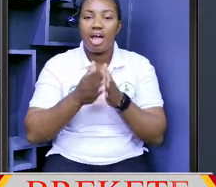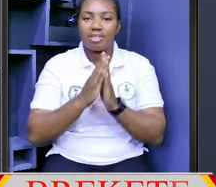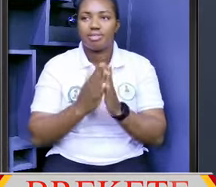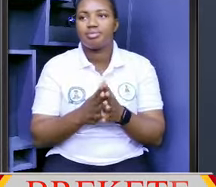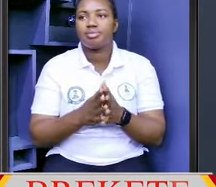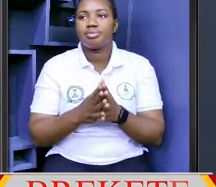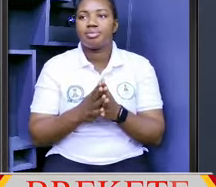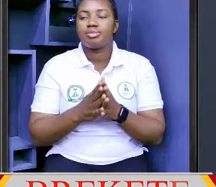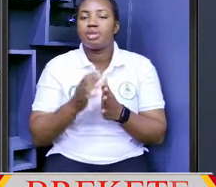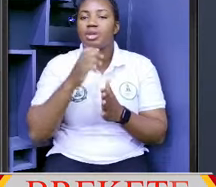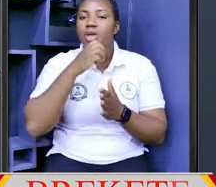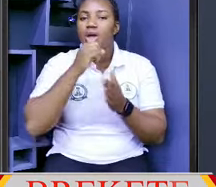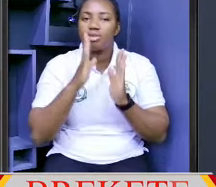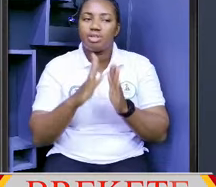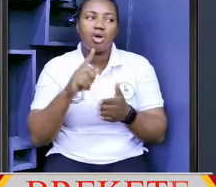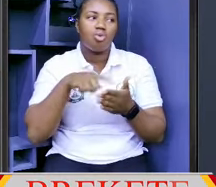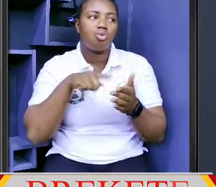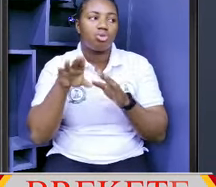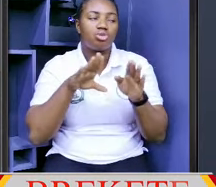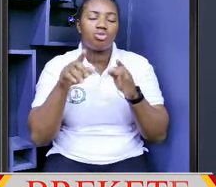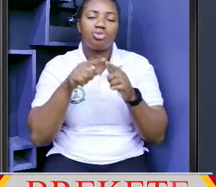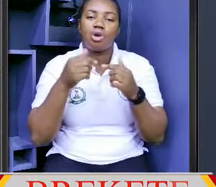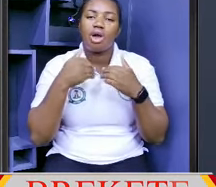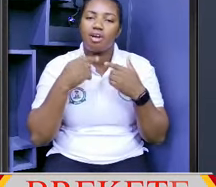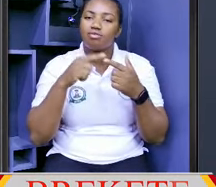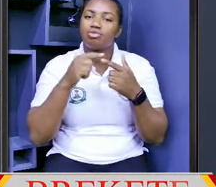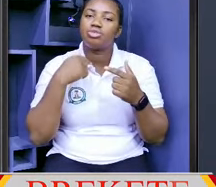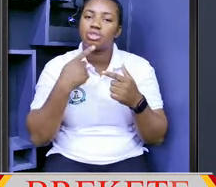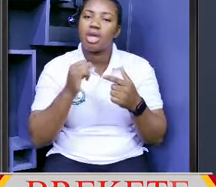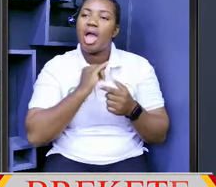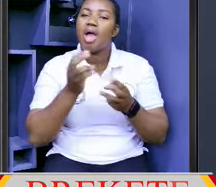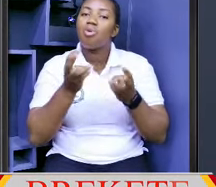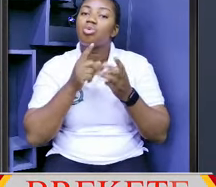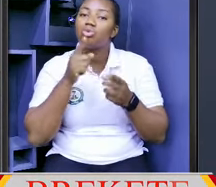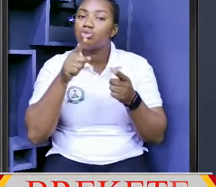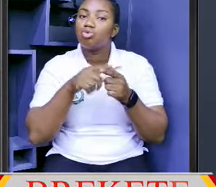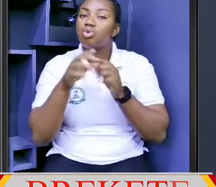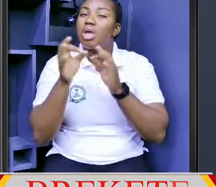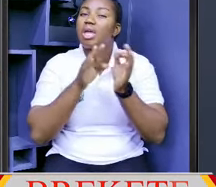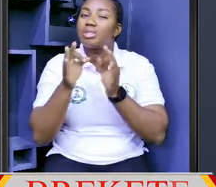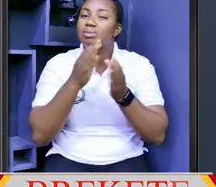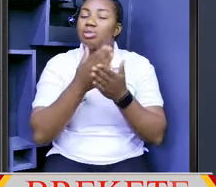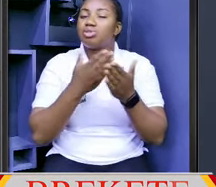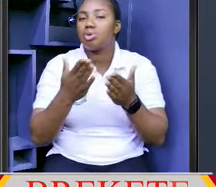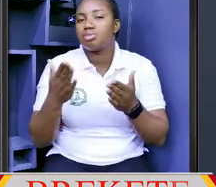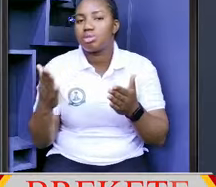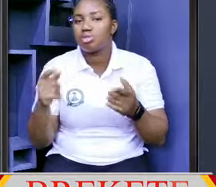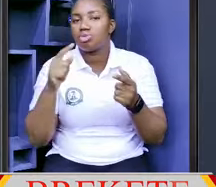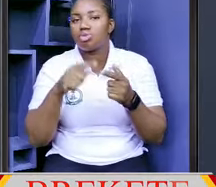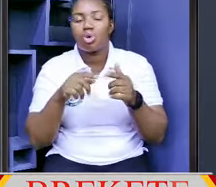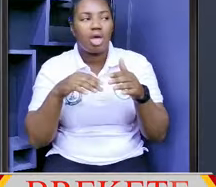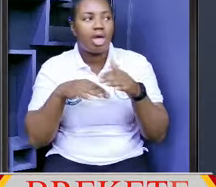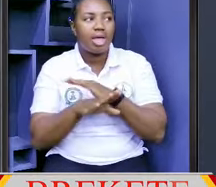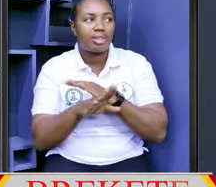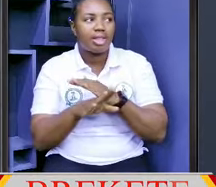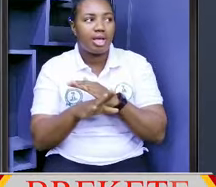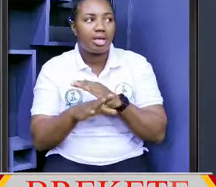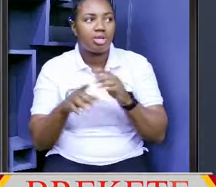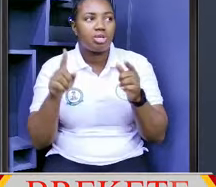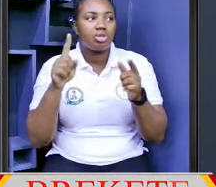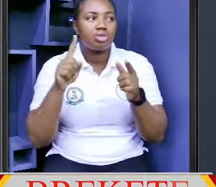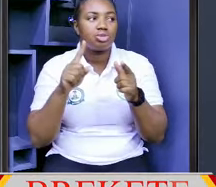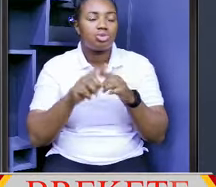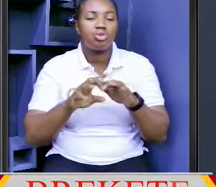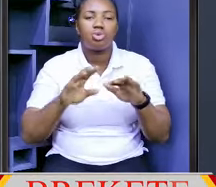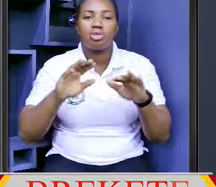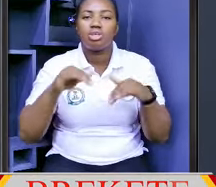Elder, wait till you get to talk. I won't make you explain some things. Make her enter, come bring 100,000 way,